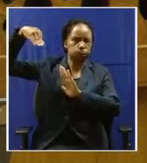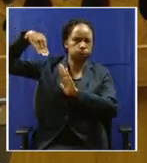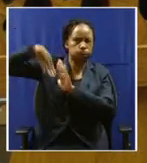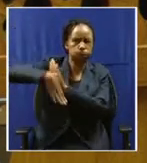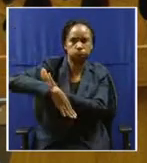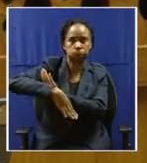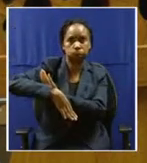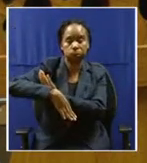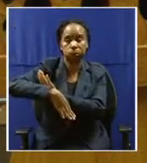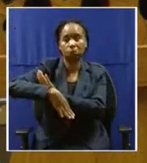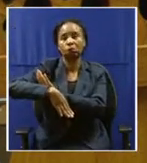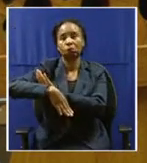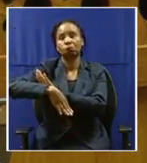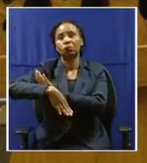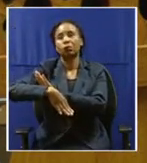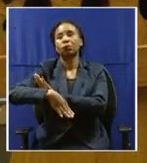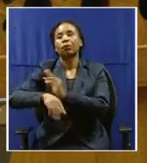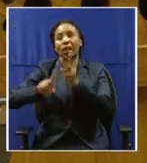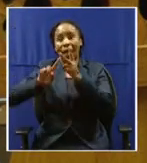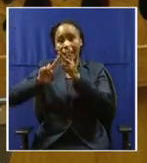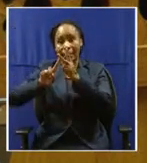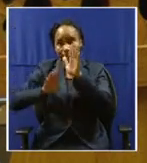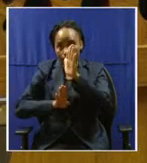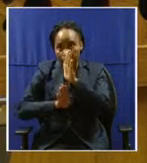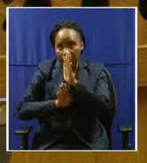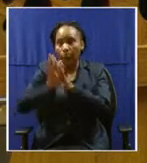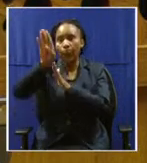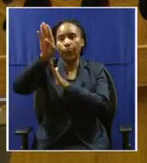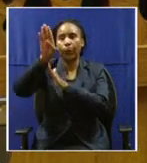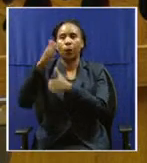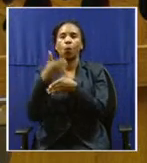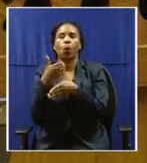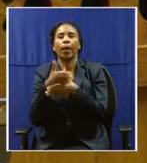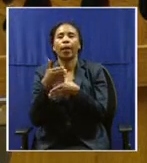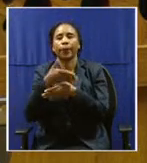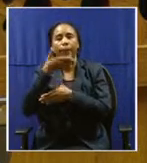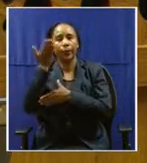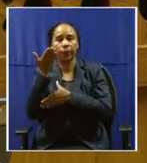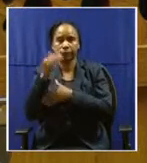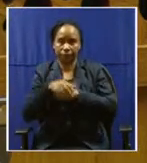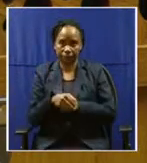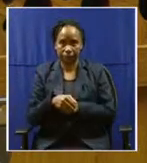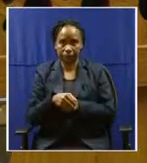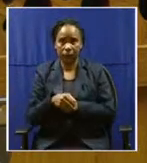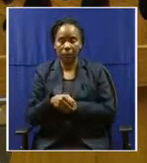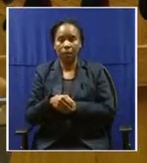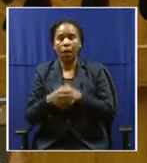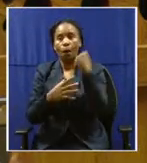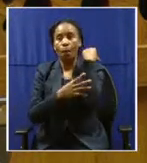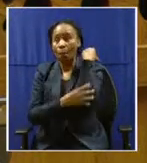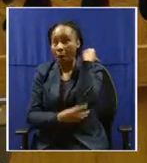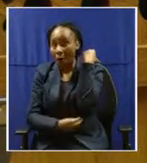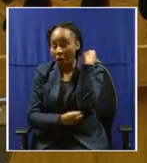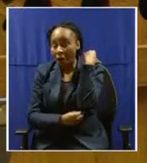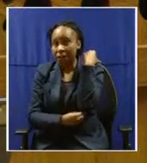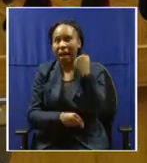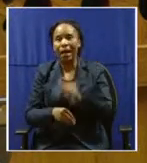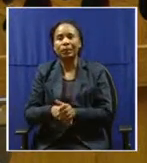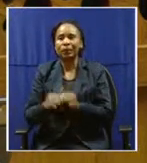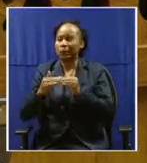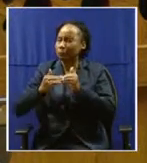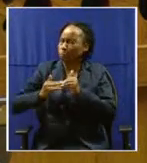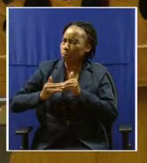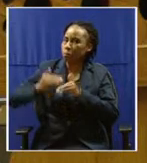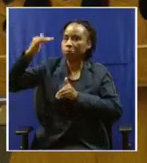and a significant increase in unemployment. Poverty is on the rise, inequality is